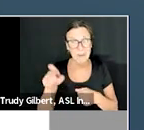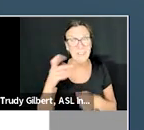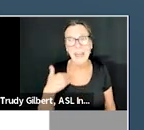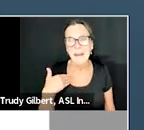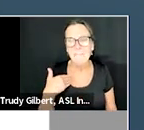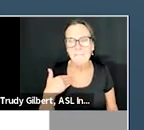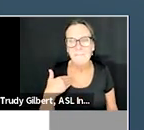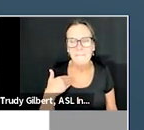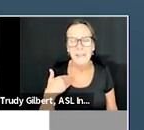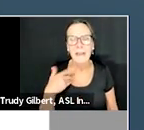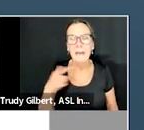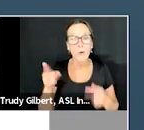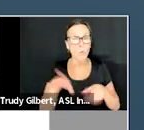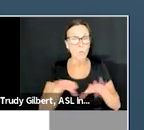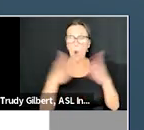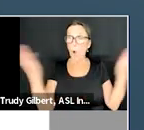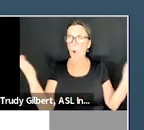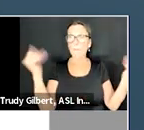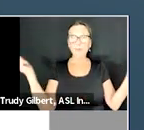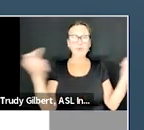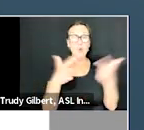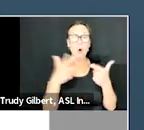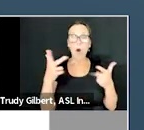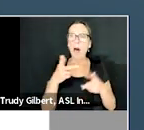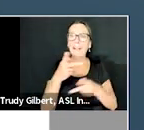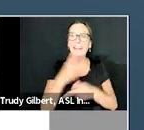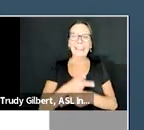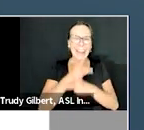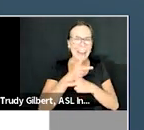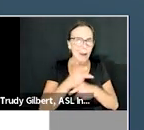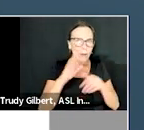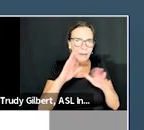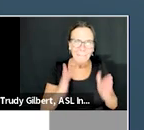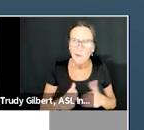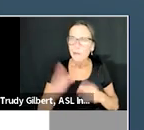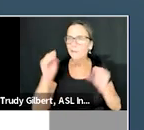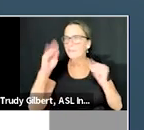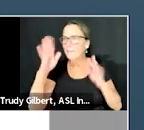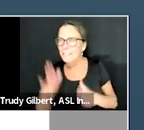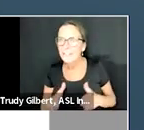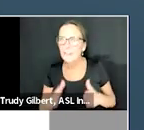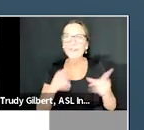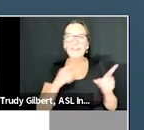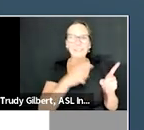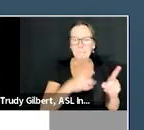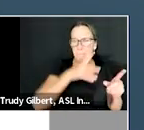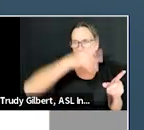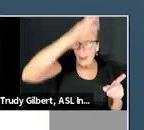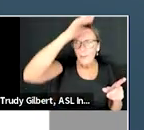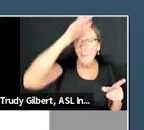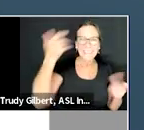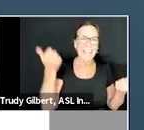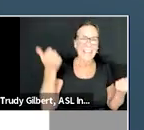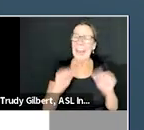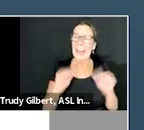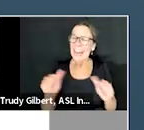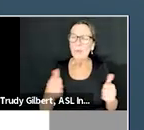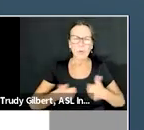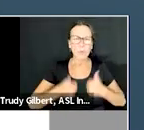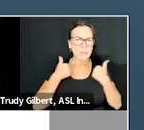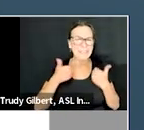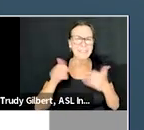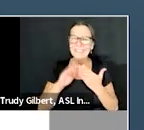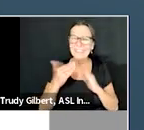And we are open to all caregivers or students with disabilities, teachers, and any interested city resident. The